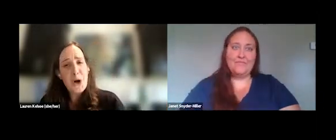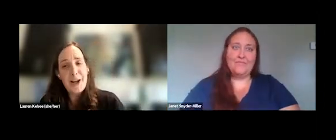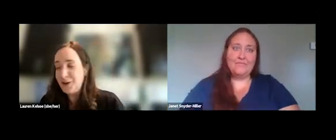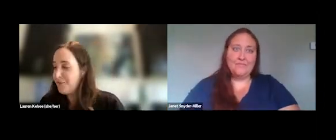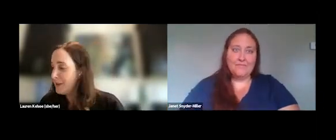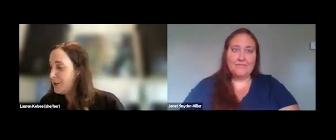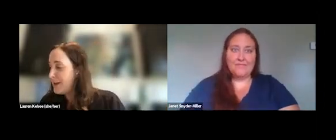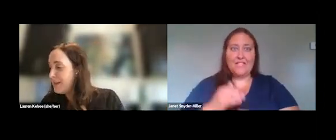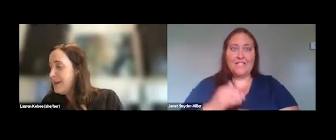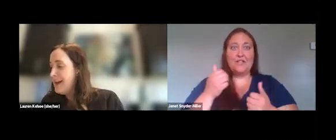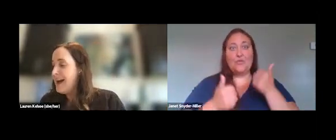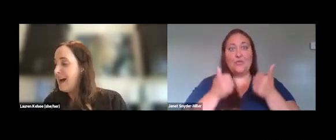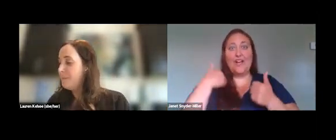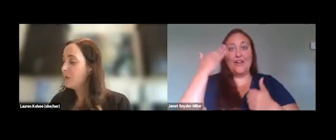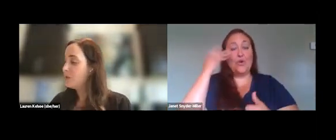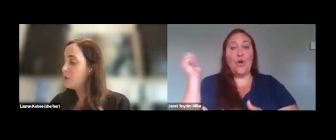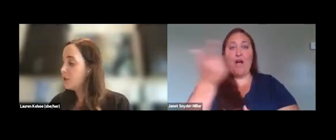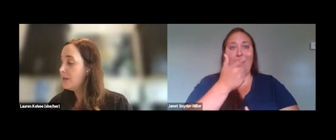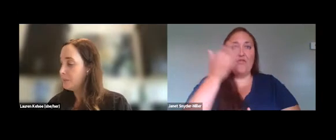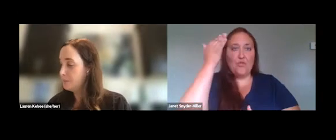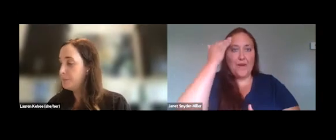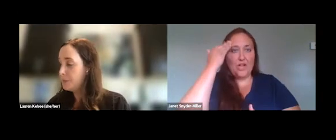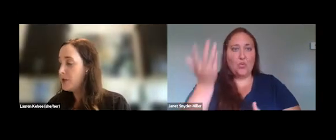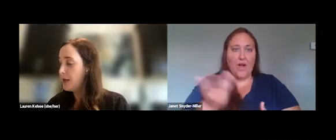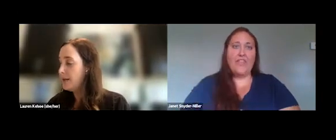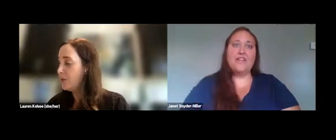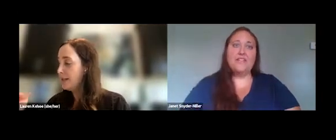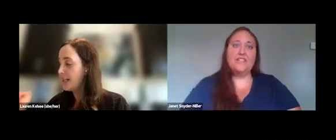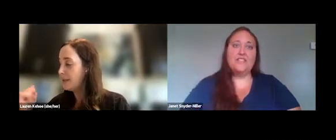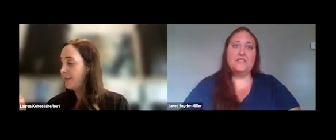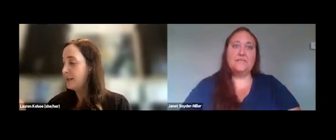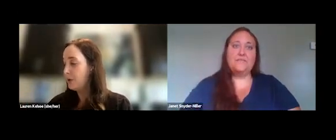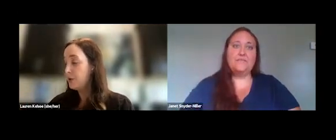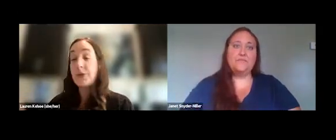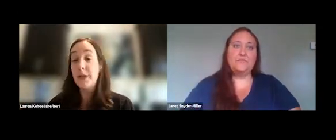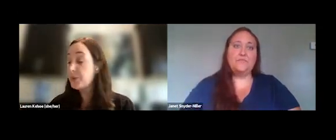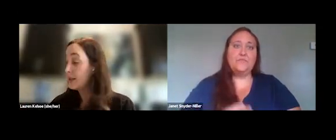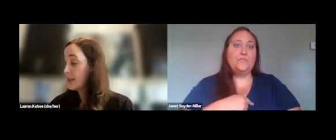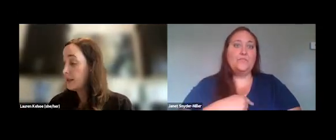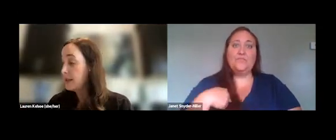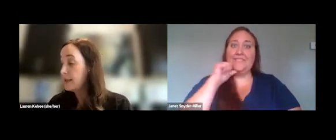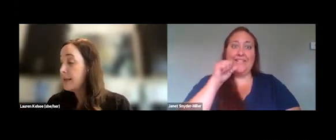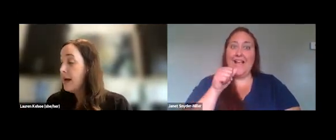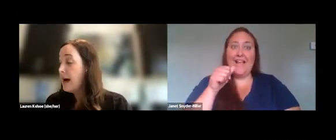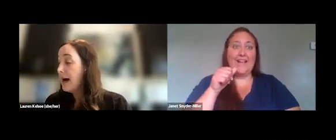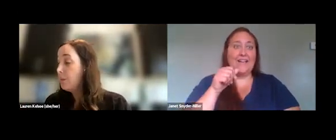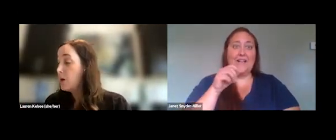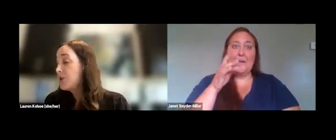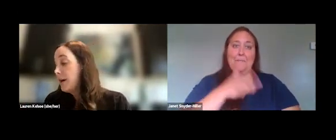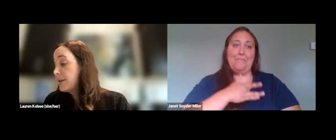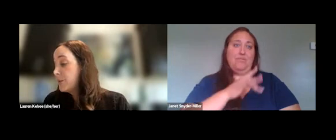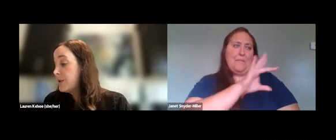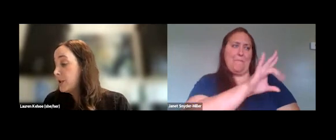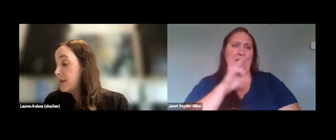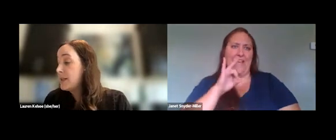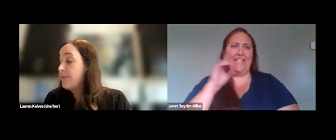platform, which we're all now very familiar with. So it should be noted that we did not specifically recruit students with disabilities. We are